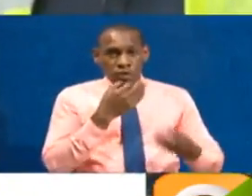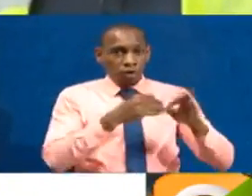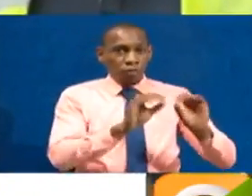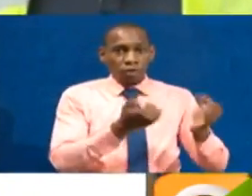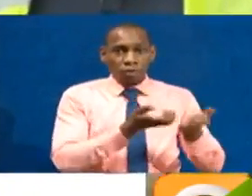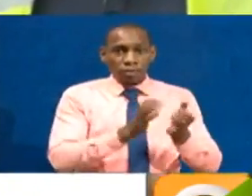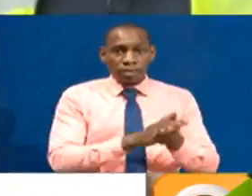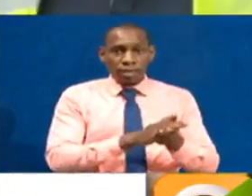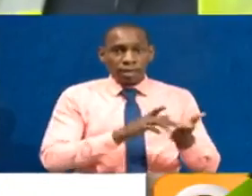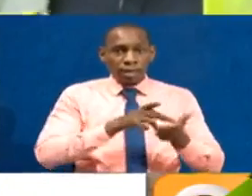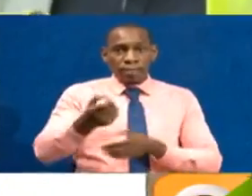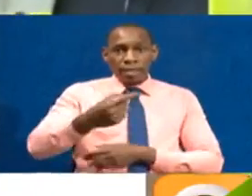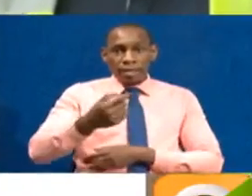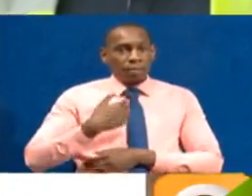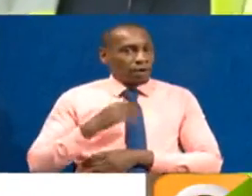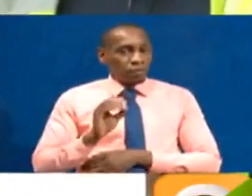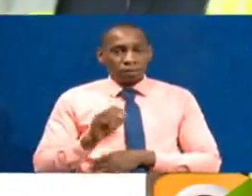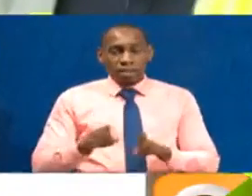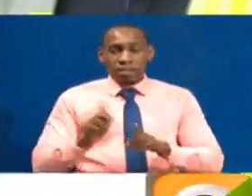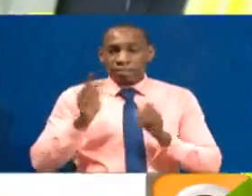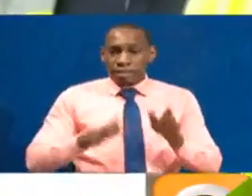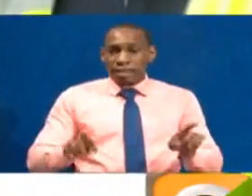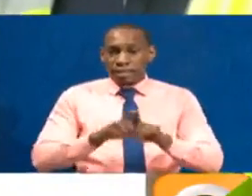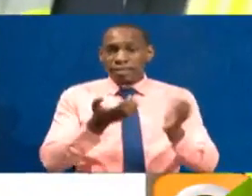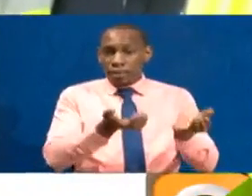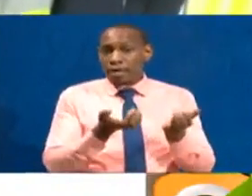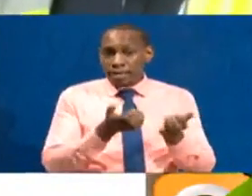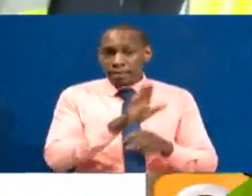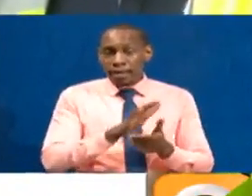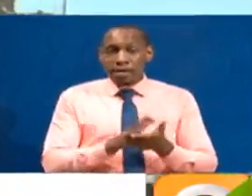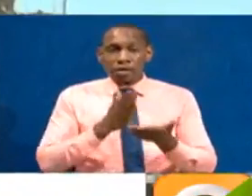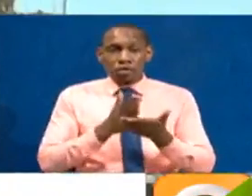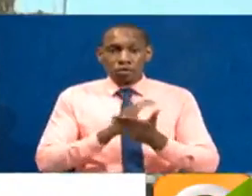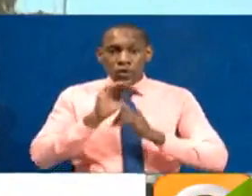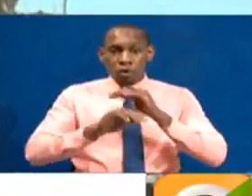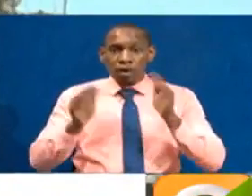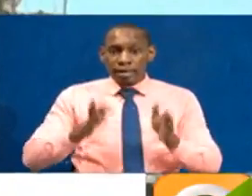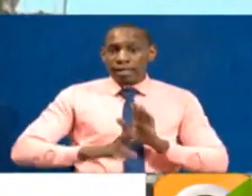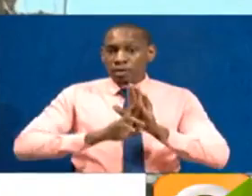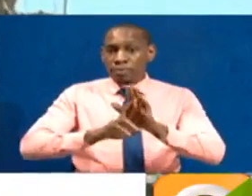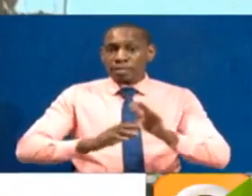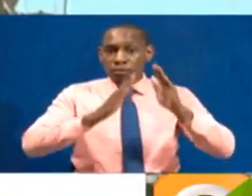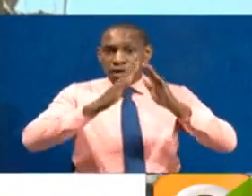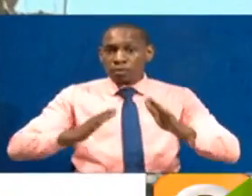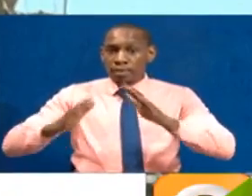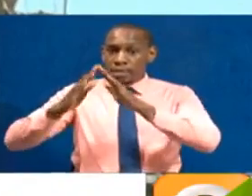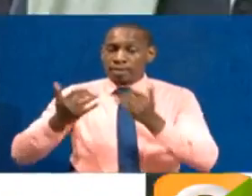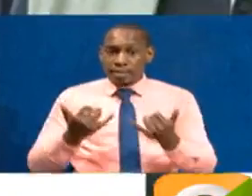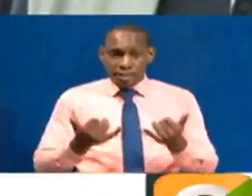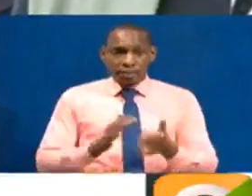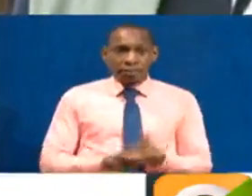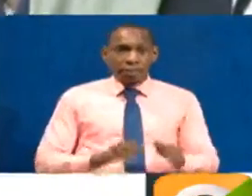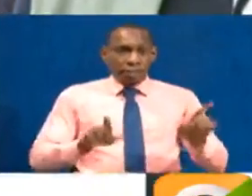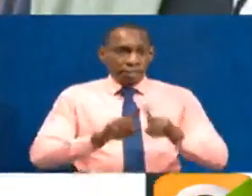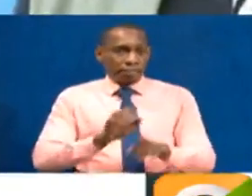business, they don't have a pay slip. They're also Kenyans, and we need the whole face of Kenya to be represented in these houses. Now, out